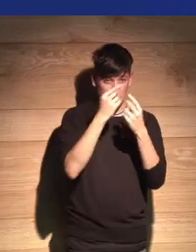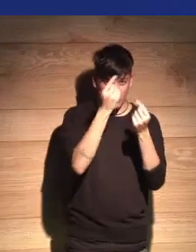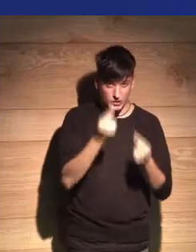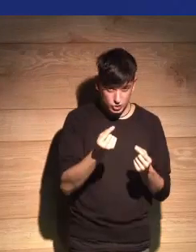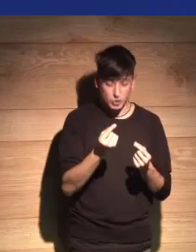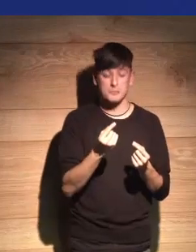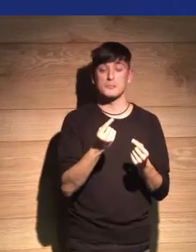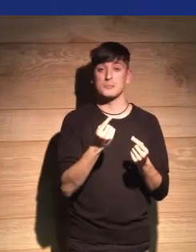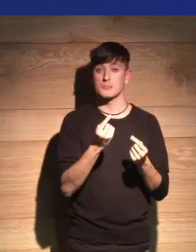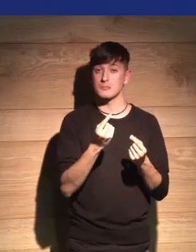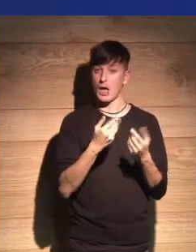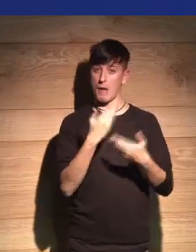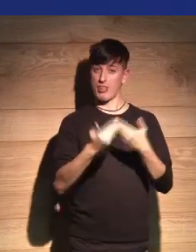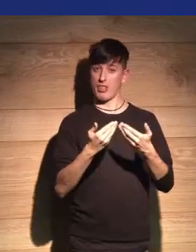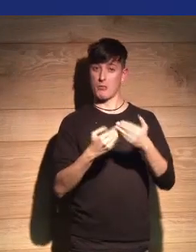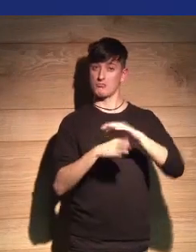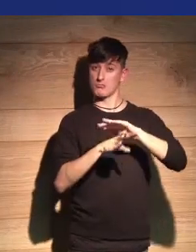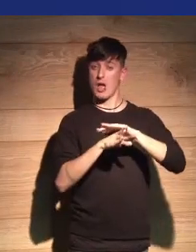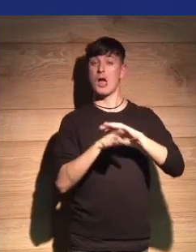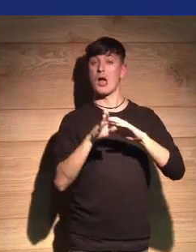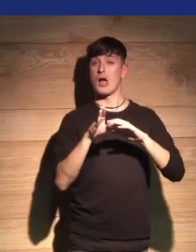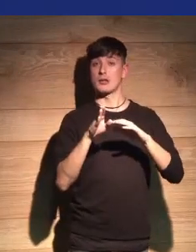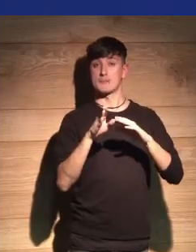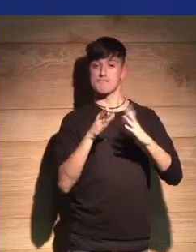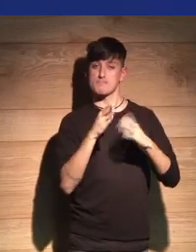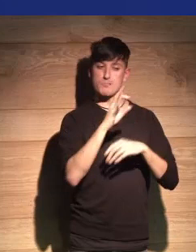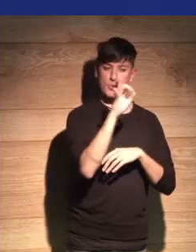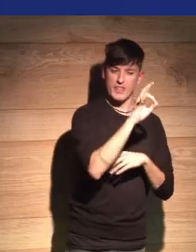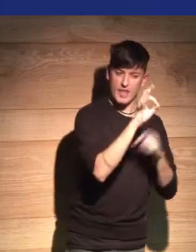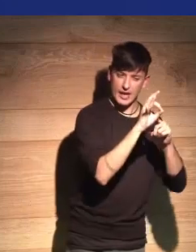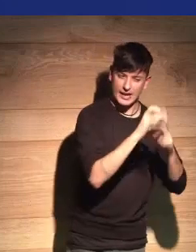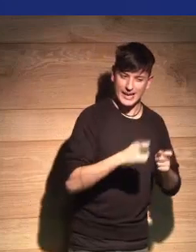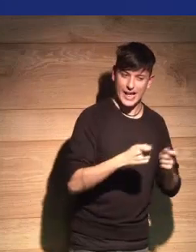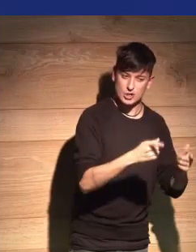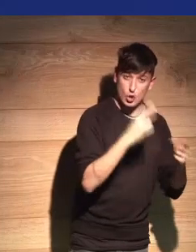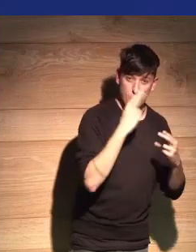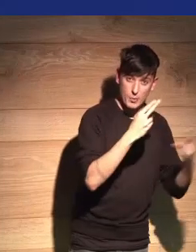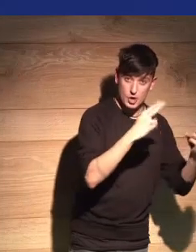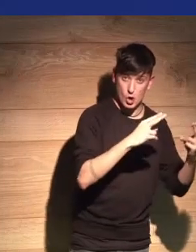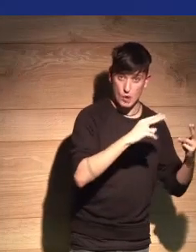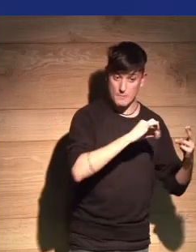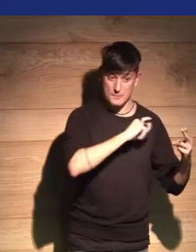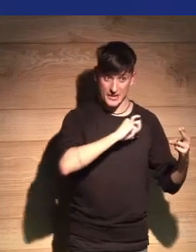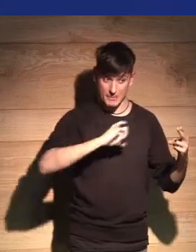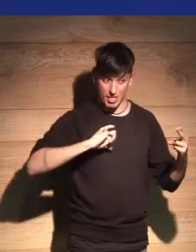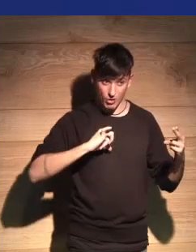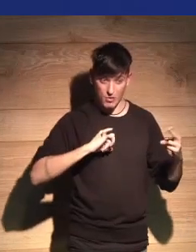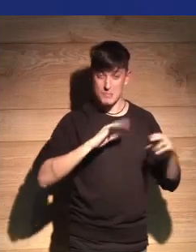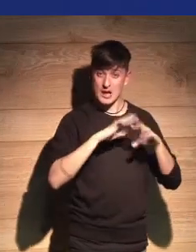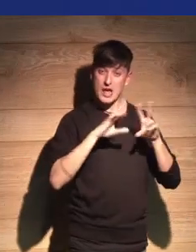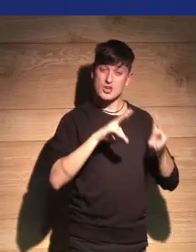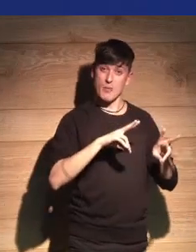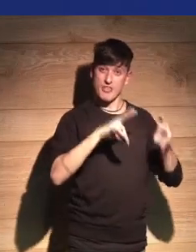that in spite of our budget restrictions, we can align the percentage of public